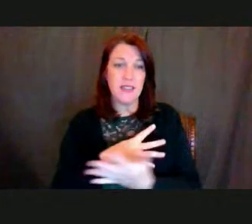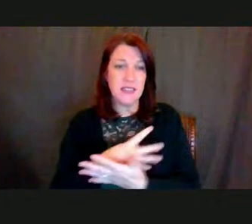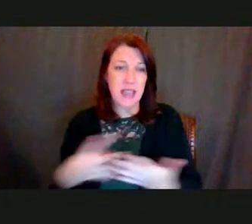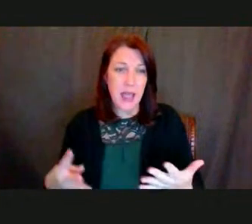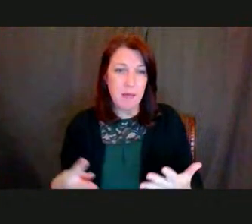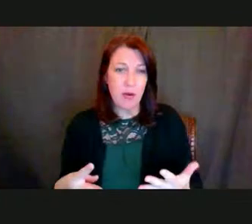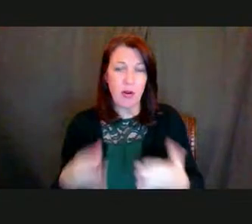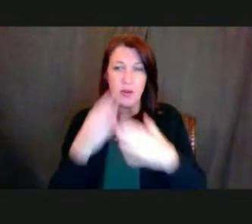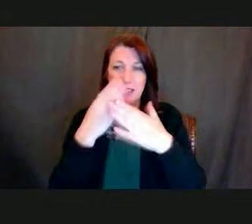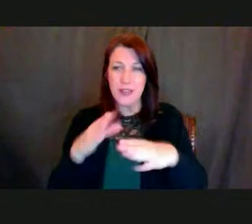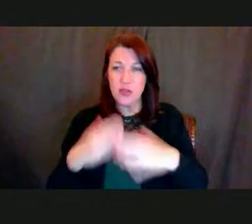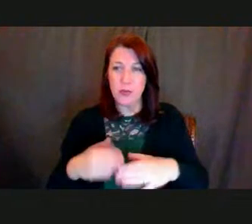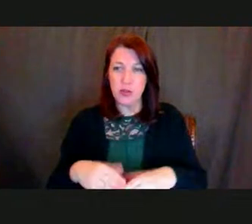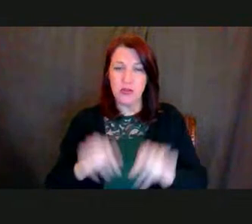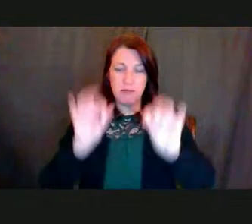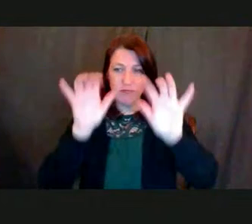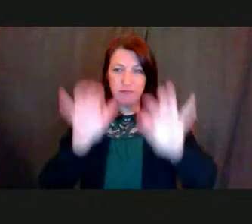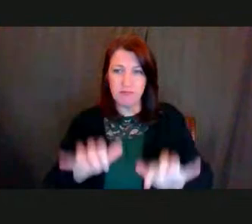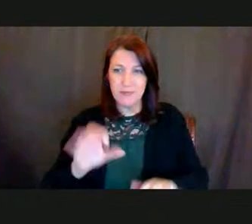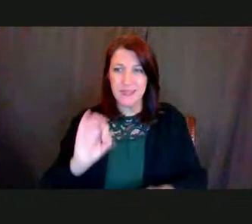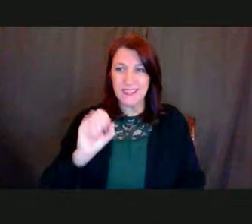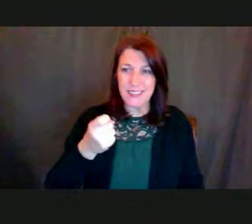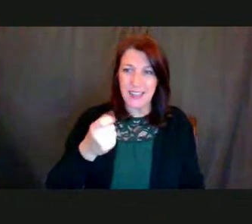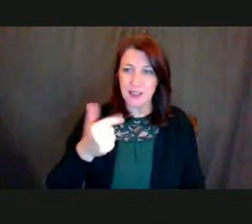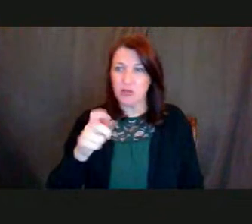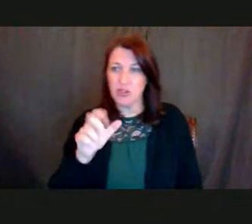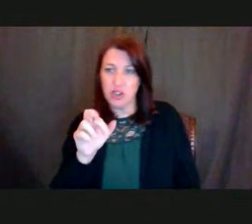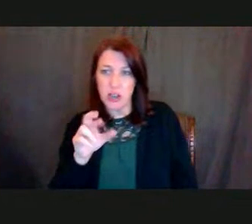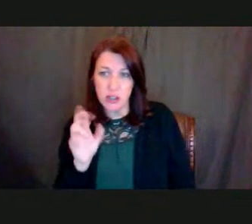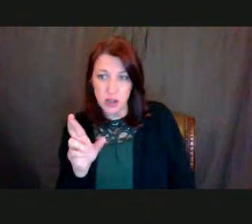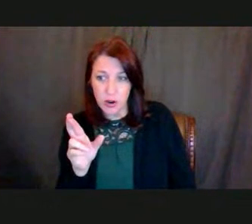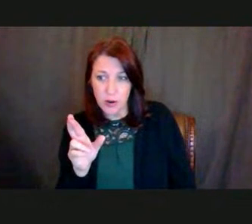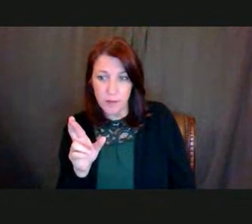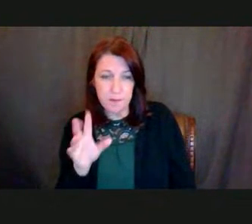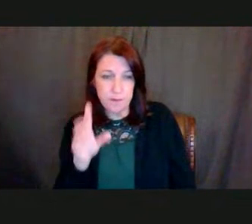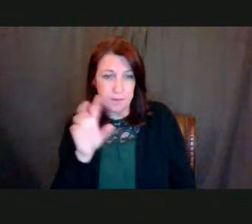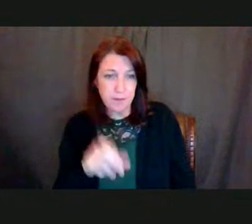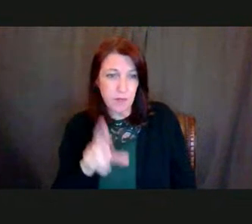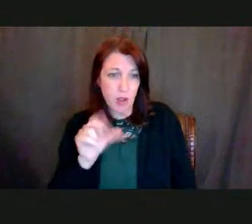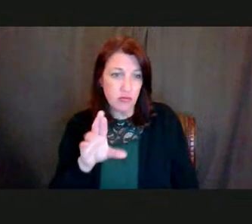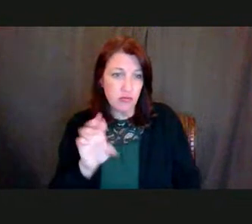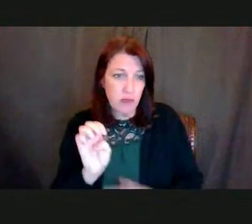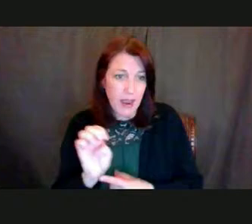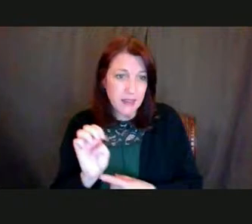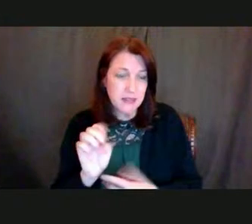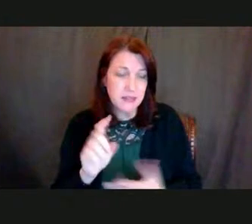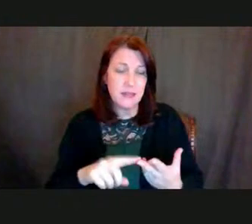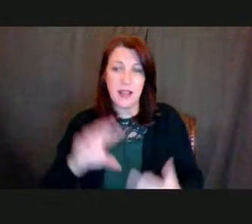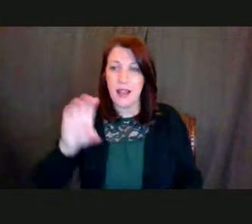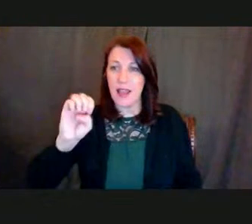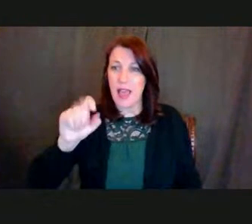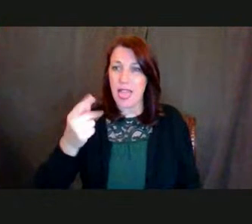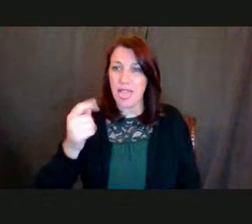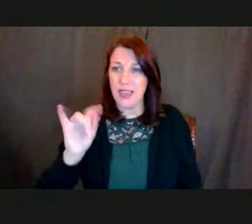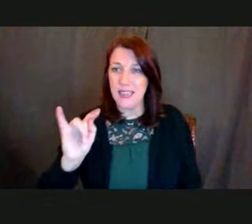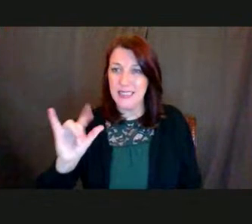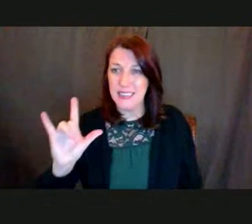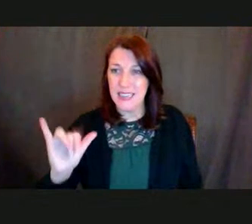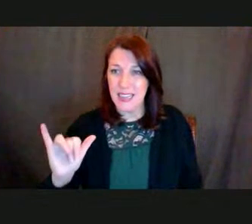with distribution by sex or gender, by race, and by ethnicity.